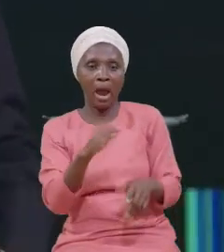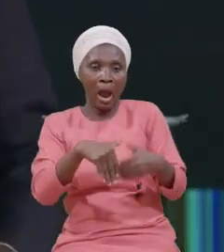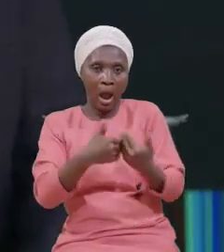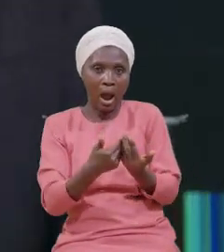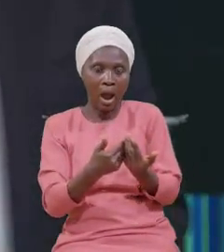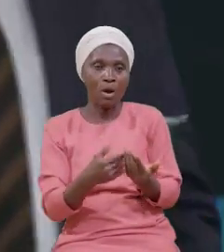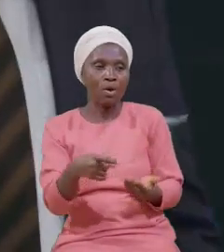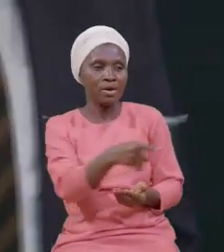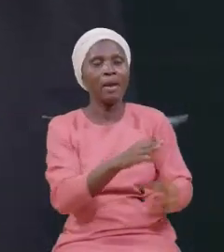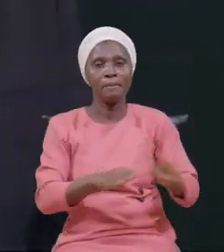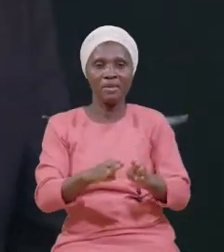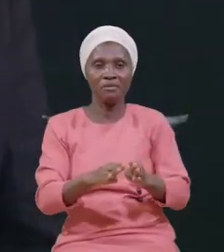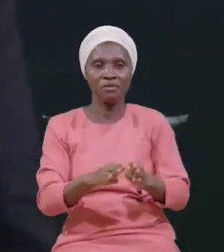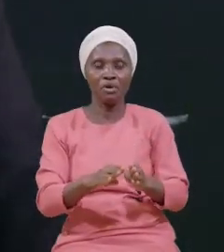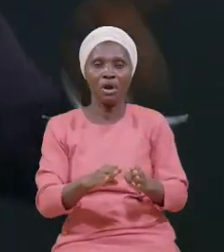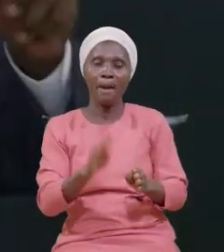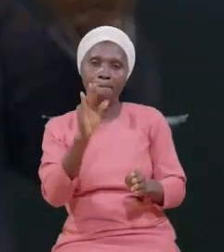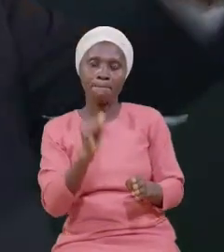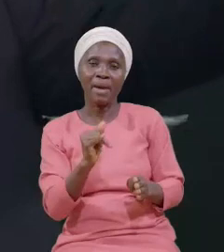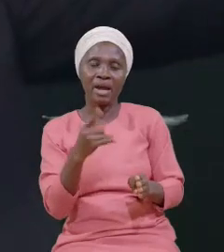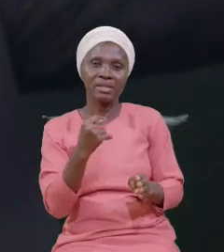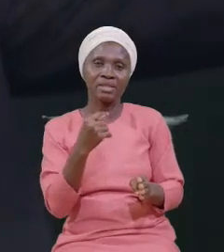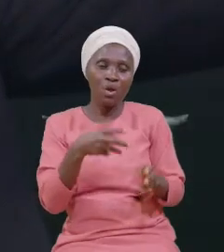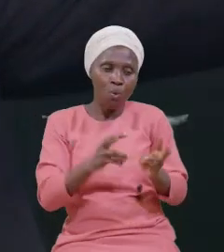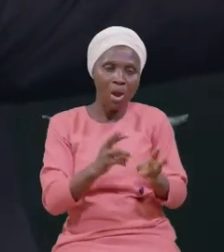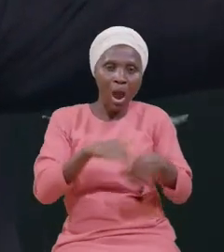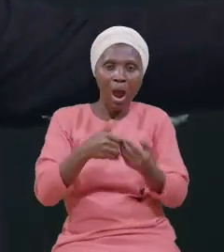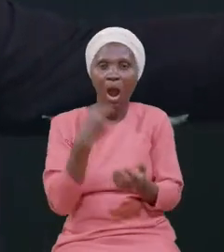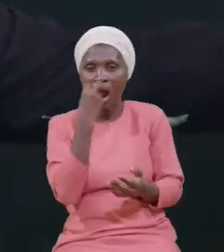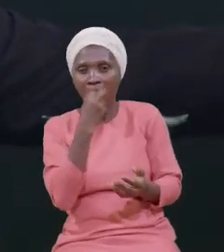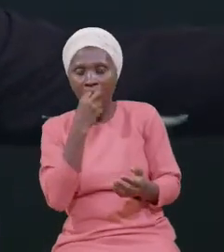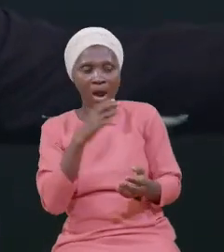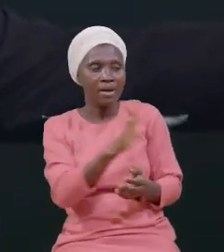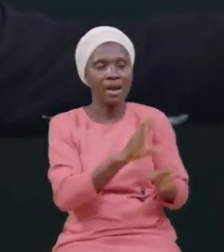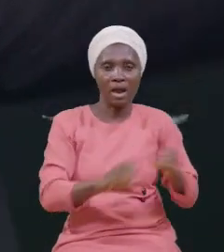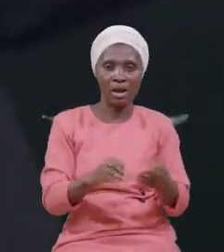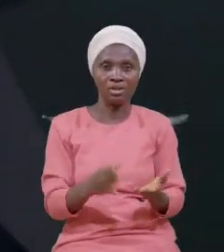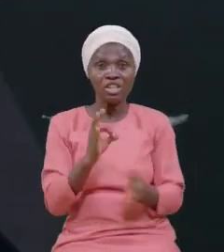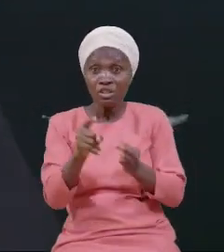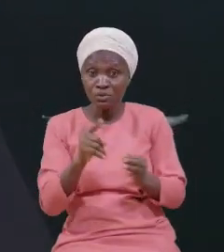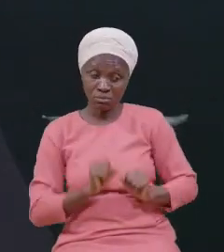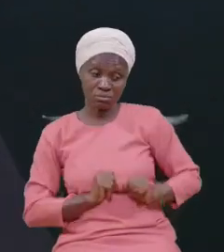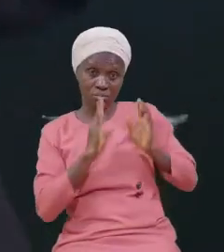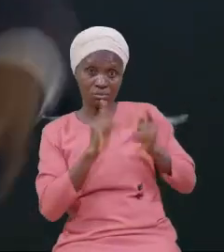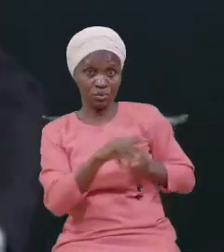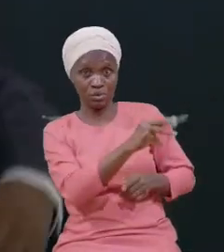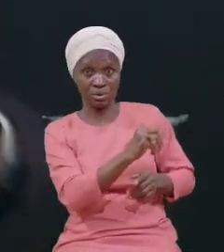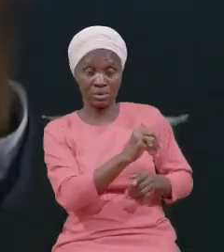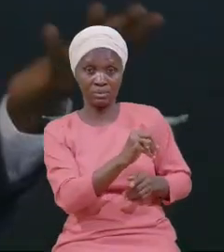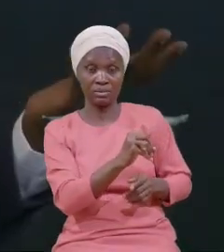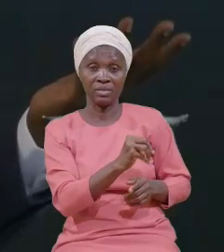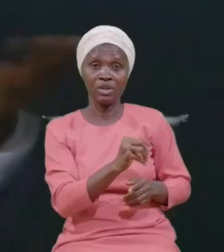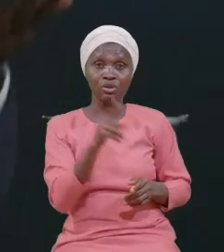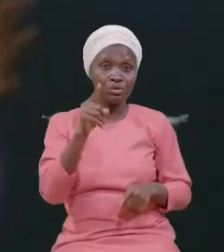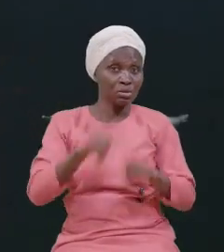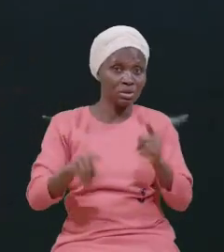they perform. If you submit to that, you cannot submit to the spirit of God and the spirit of bondage.